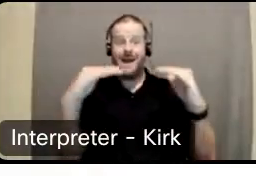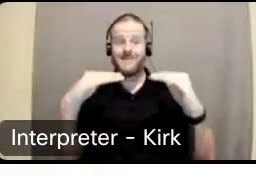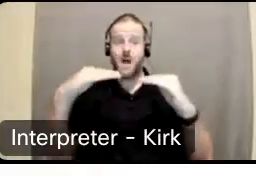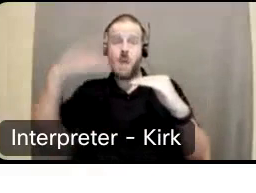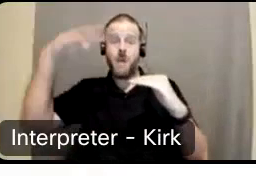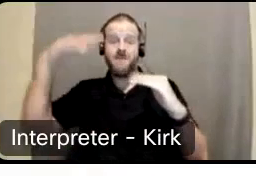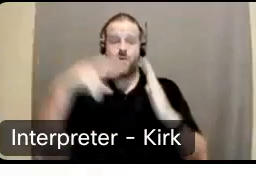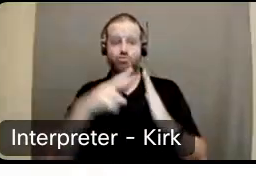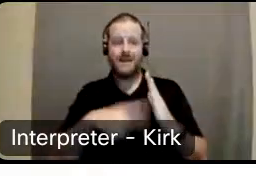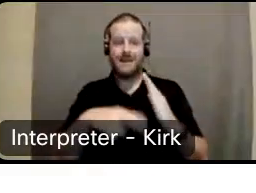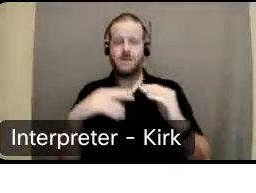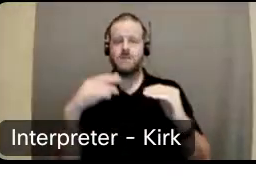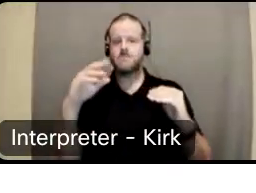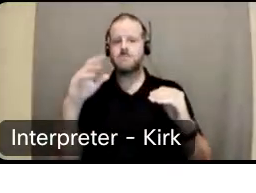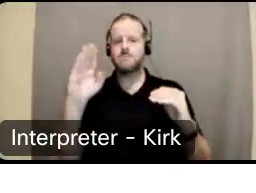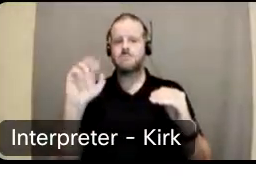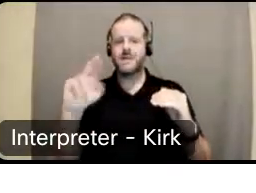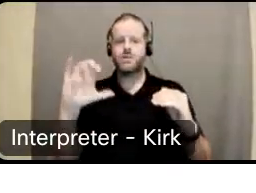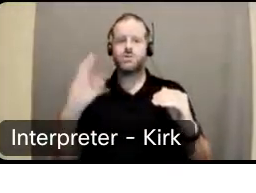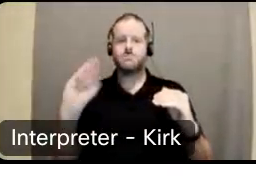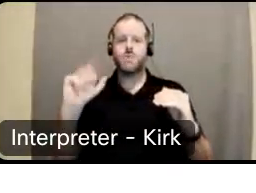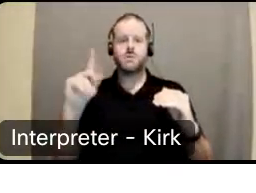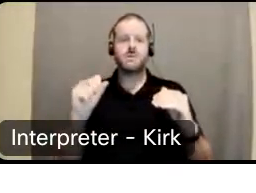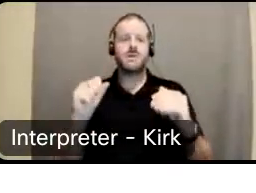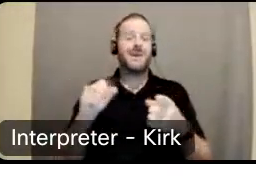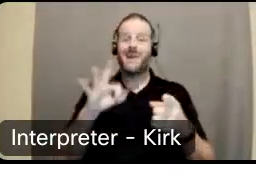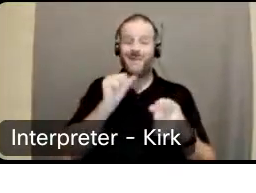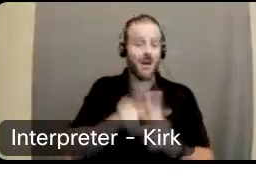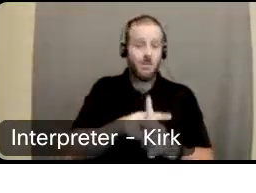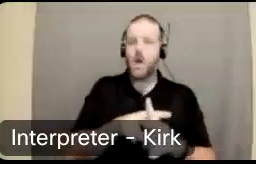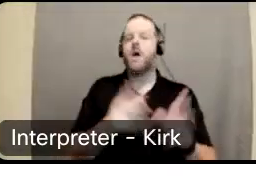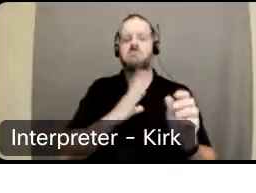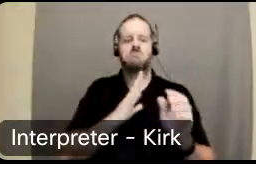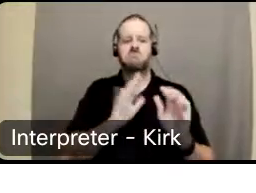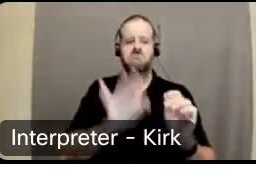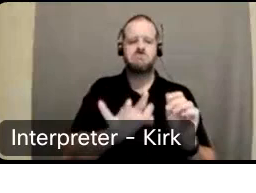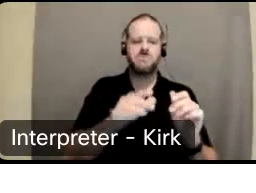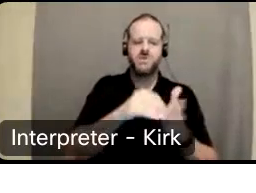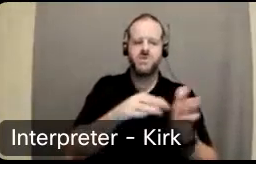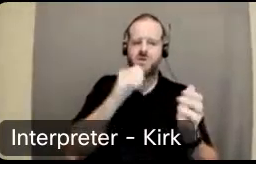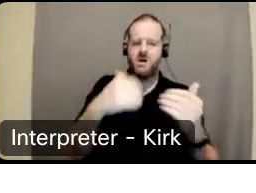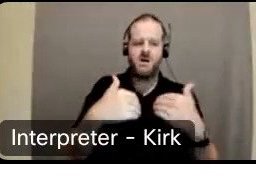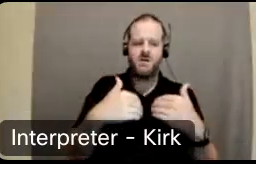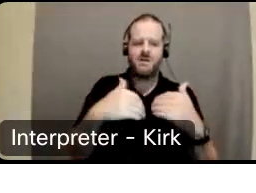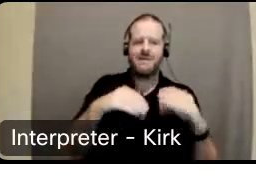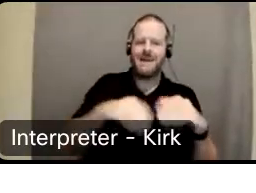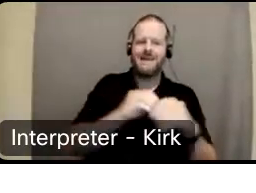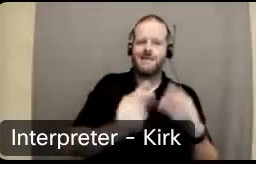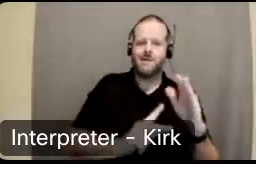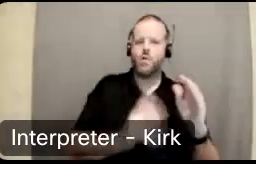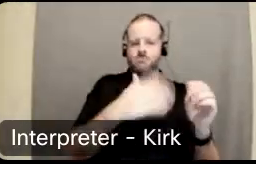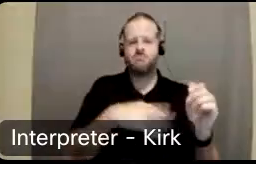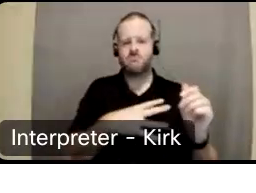is not, reading benchmarks don't apply. You'll be clicking on this issue here. But again, this is one of those things, as you look back at your district's